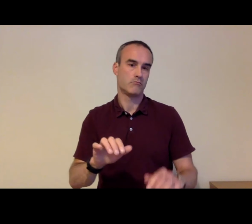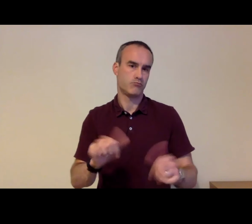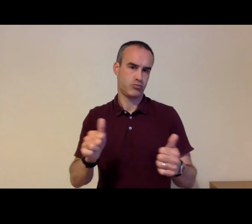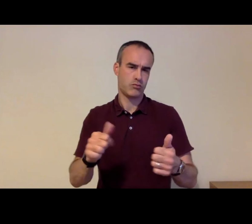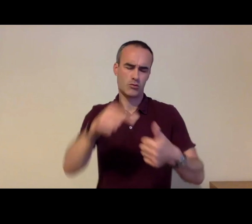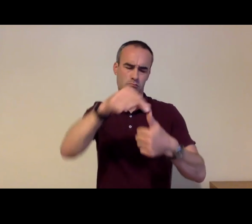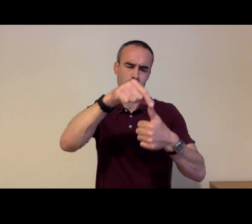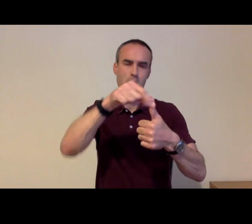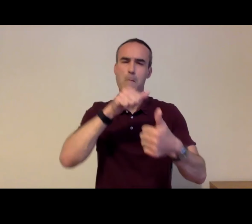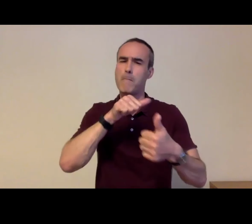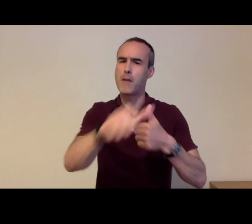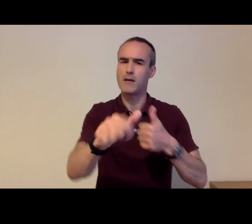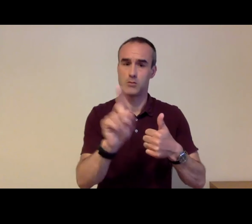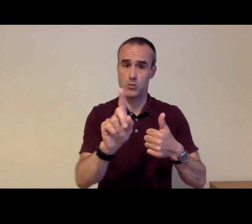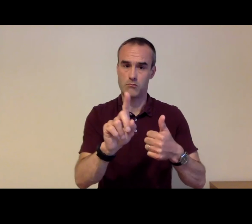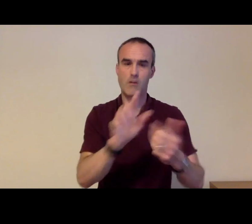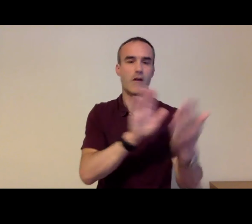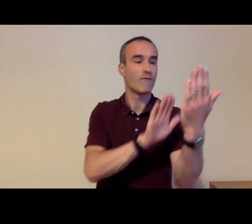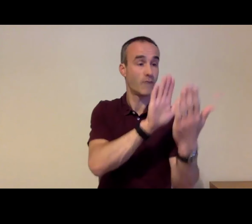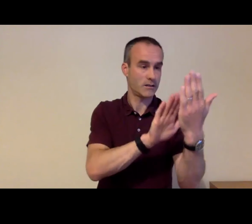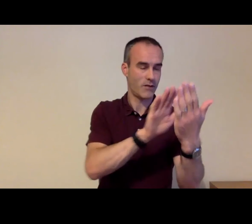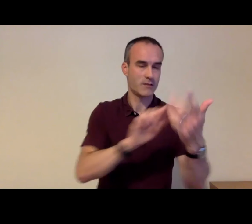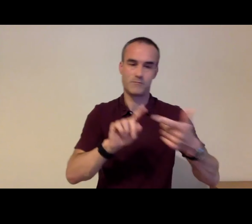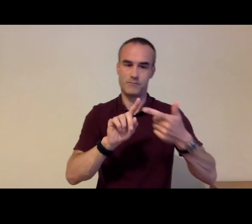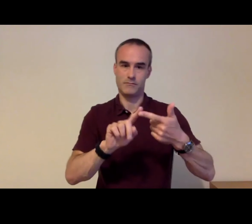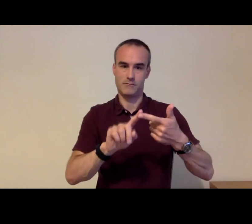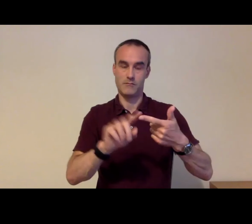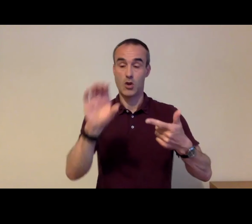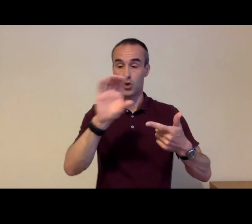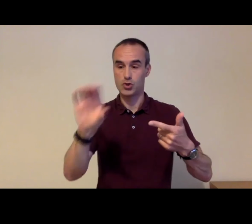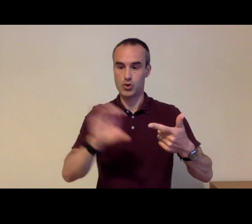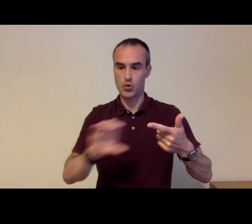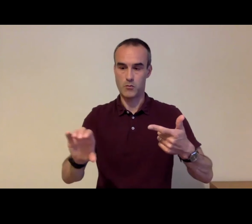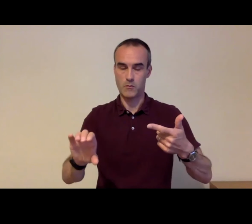somebody. If I possibly can, I will avoid the telephone.